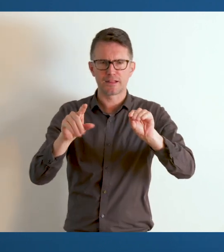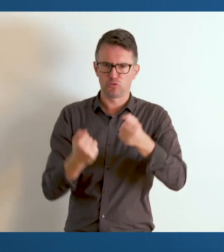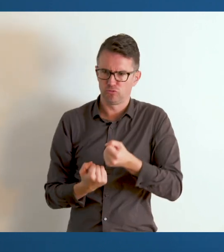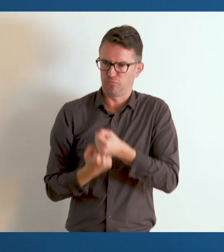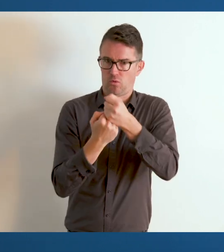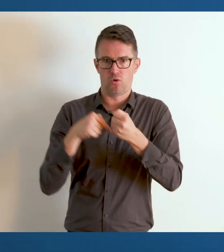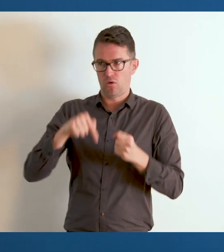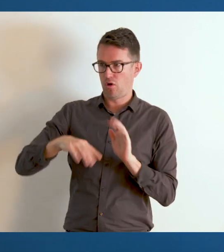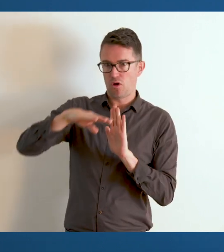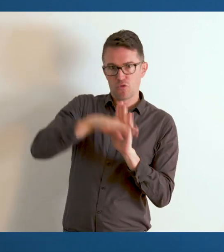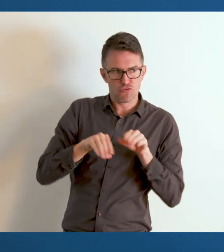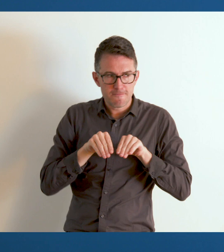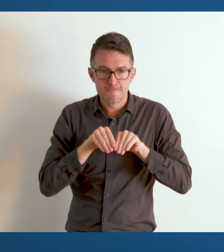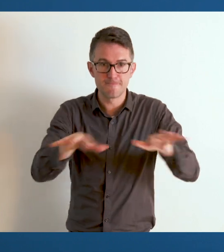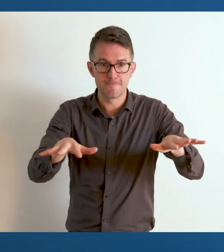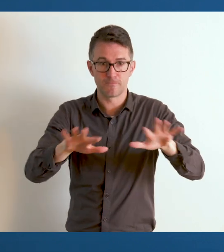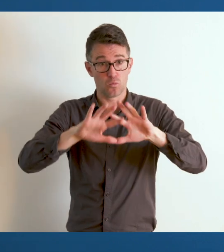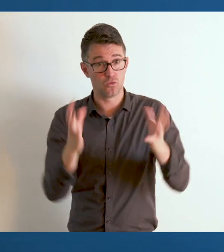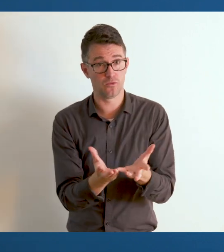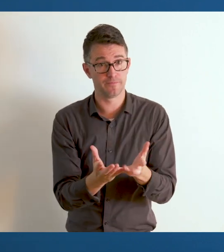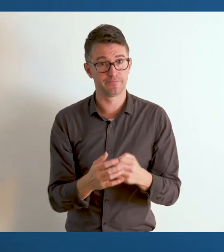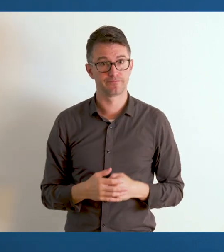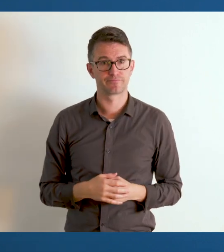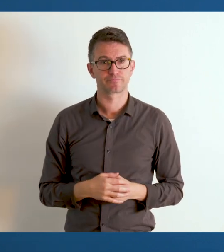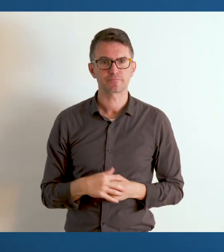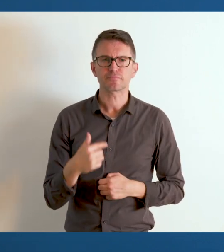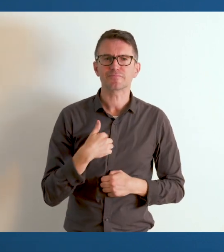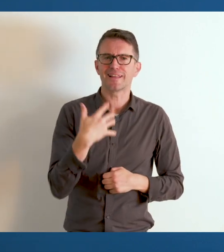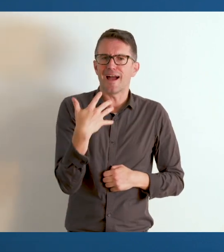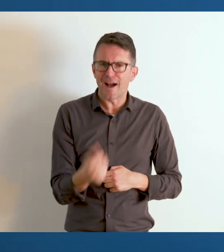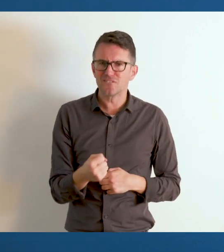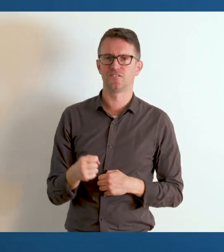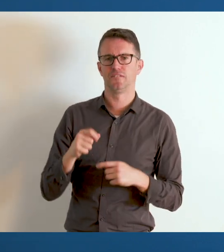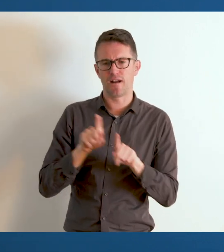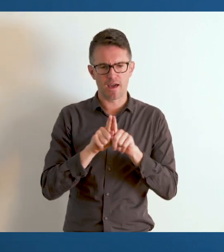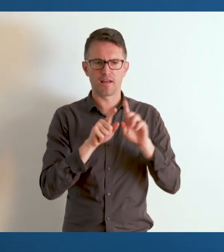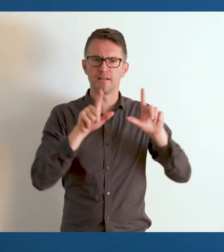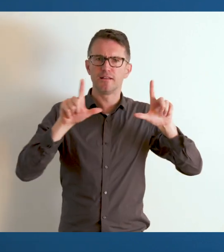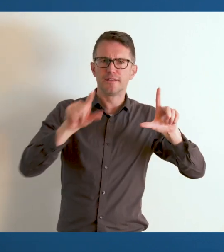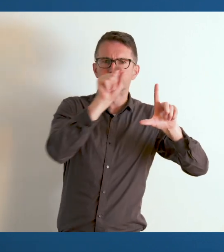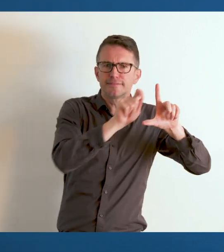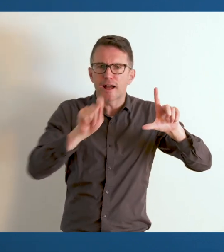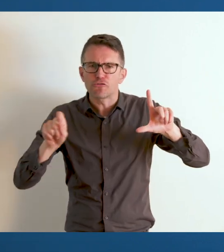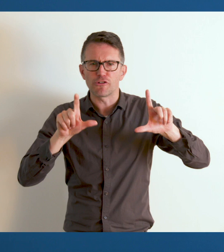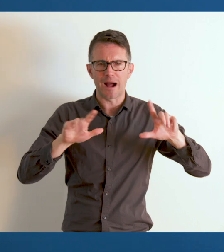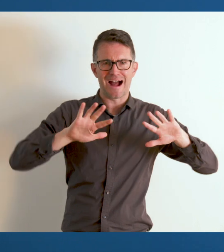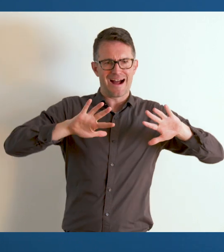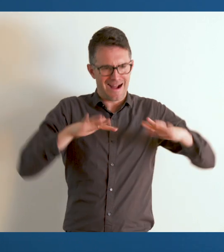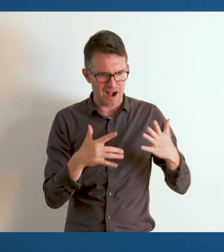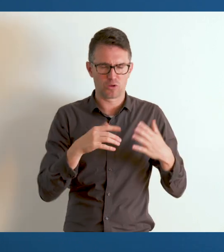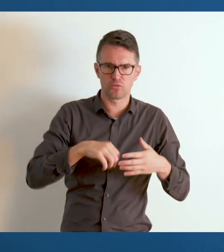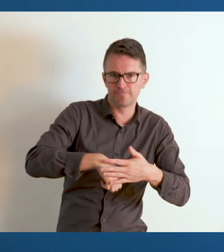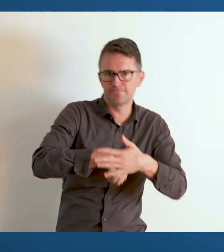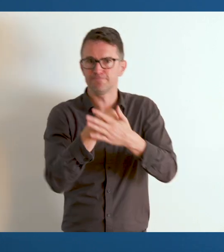the implementation of these questions. I'm going to refer to a diagram of the model that we